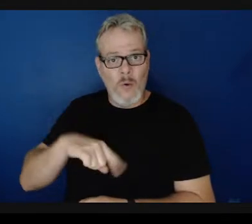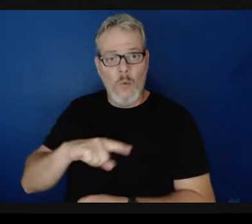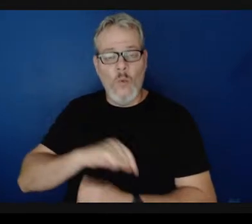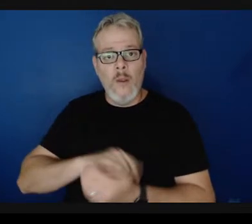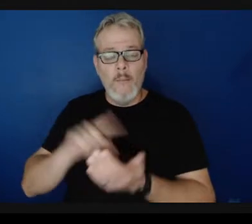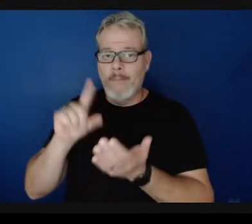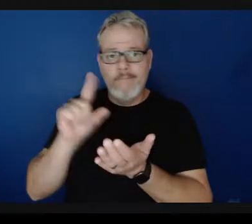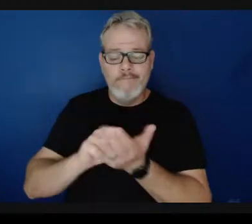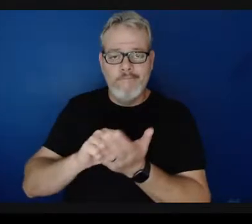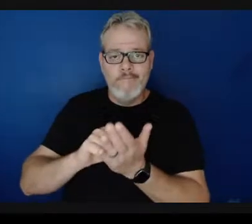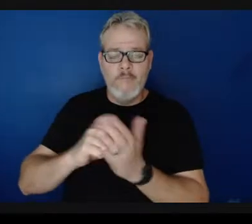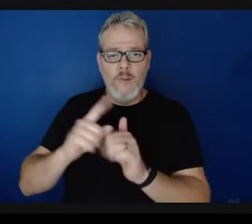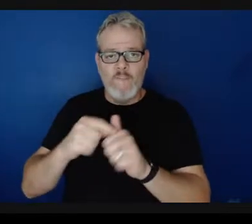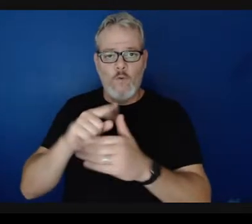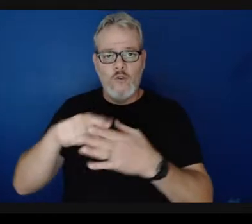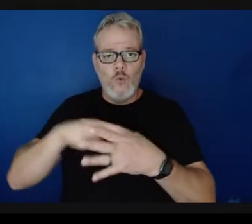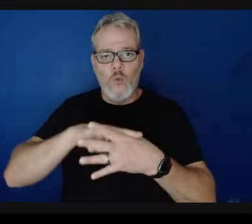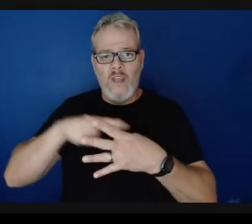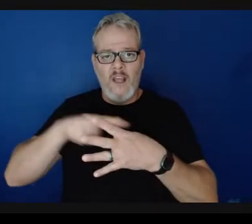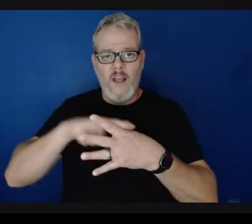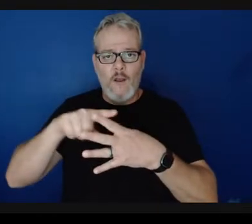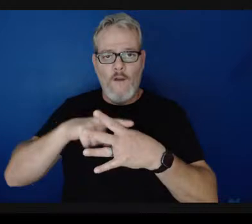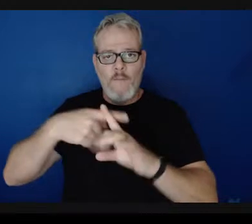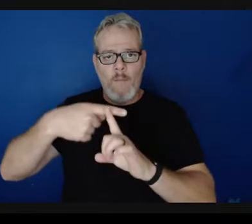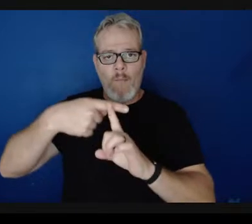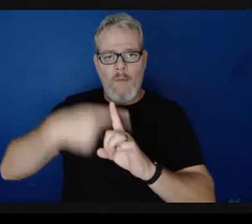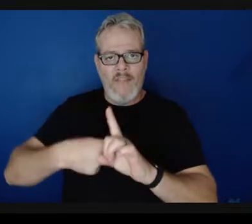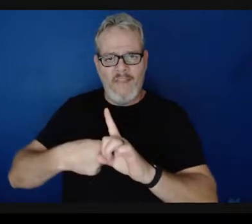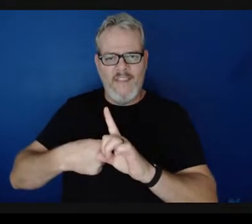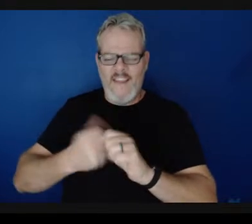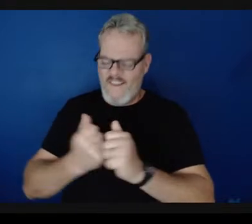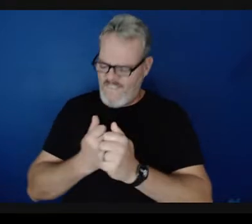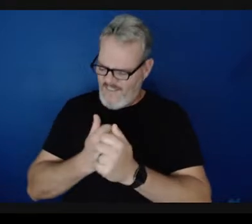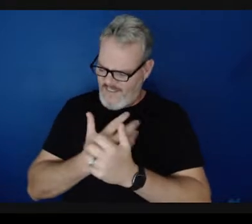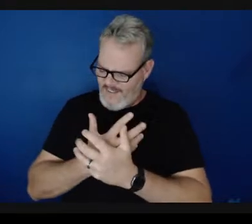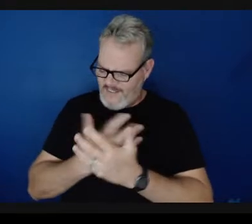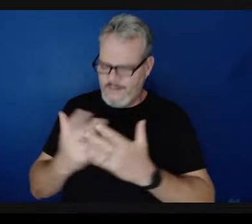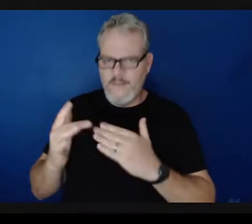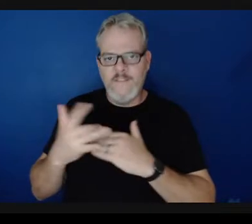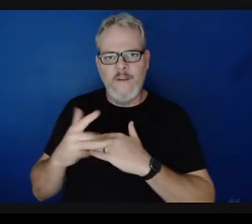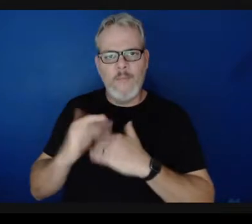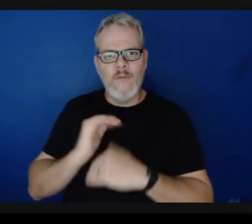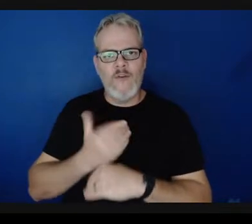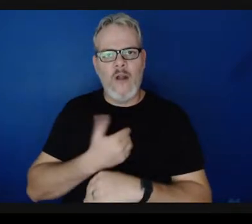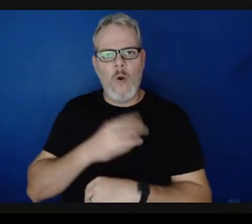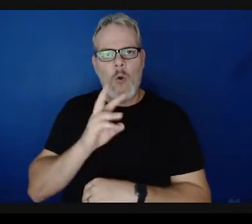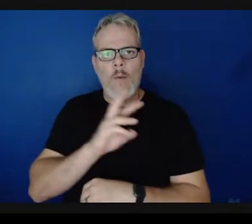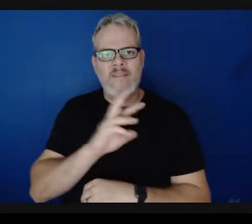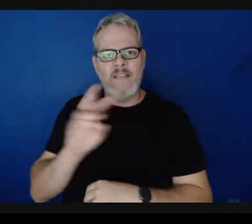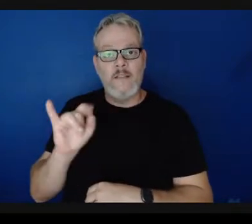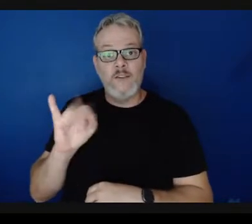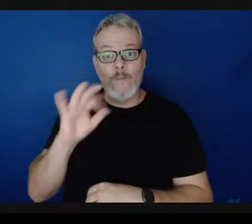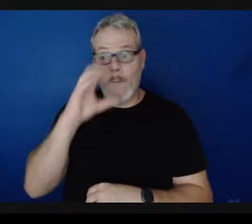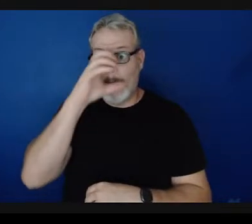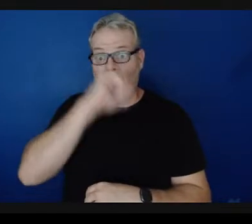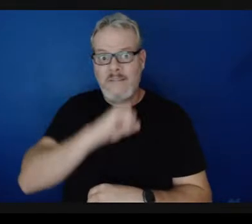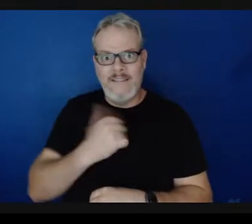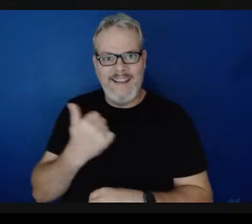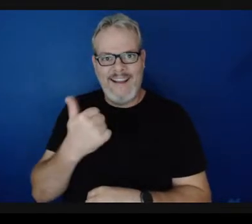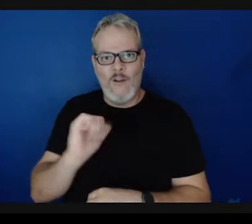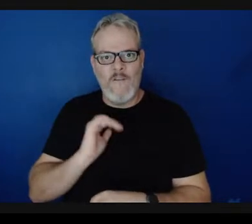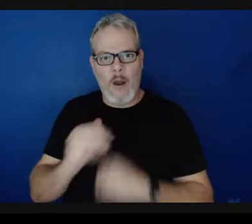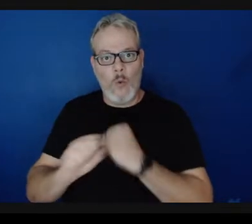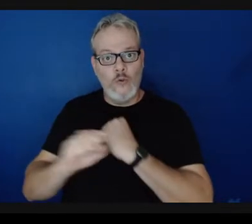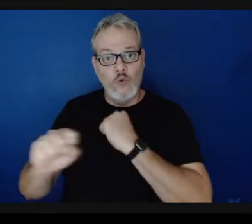of the month, and they are all available on our website at hveri.org if you missed one. And